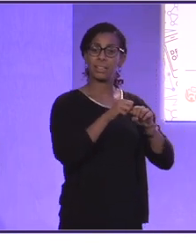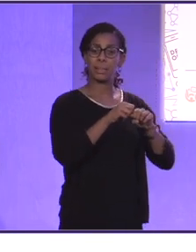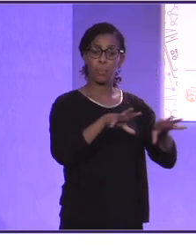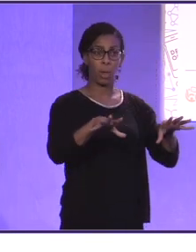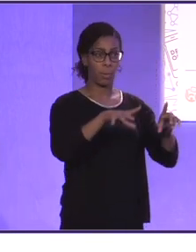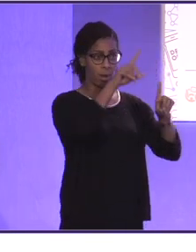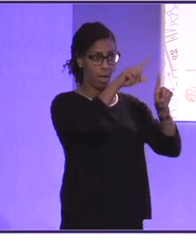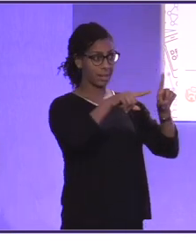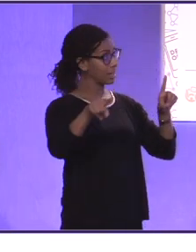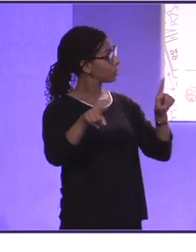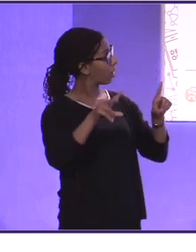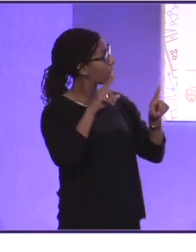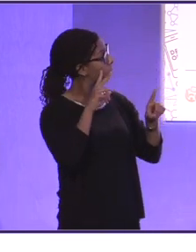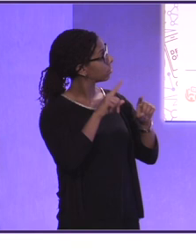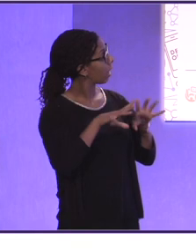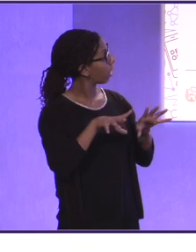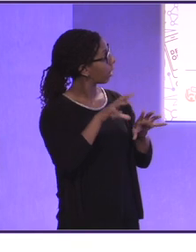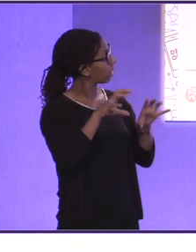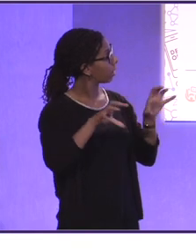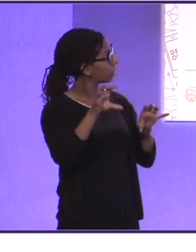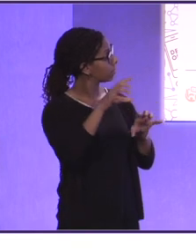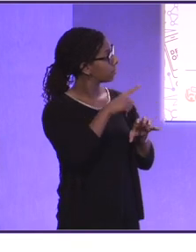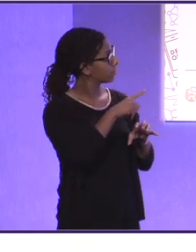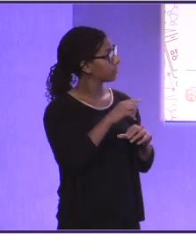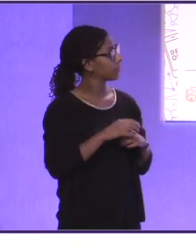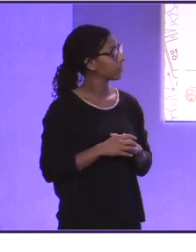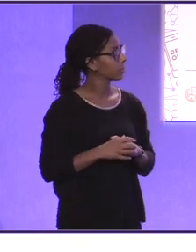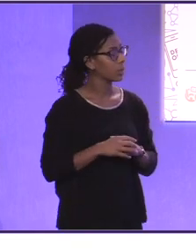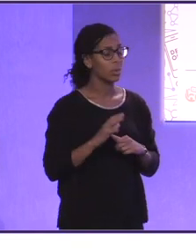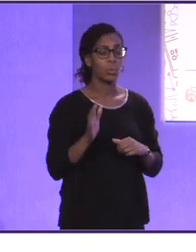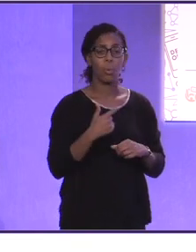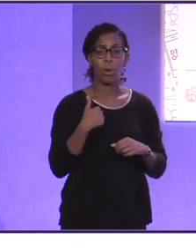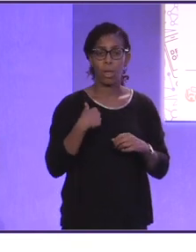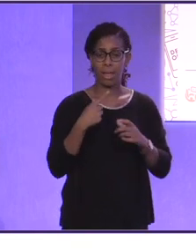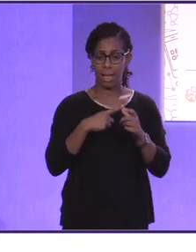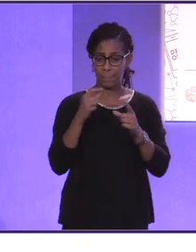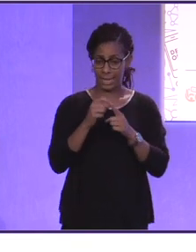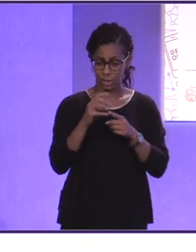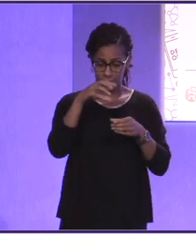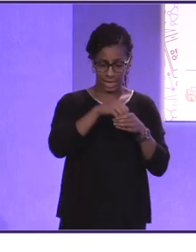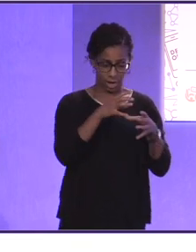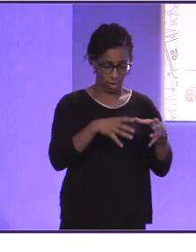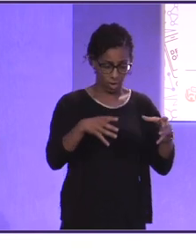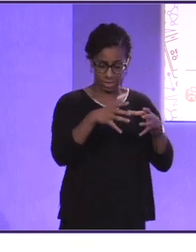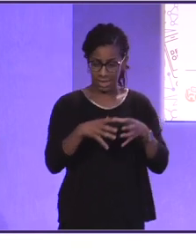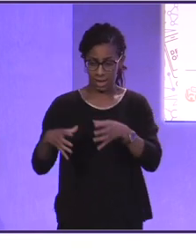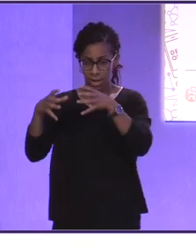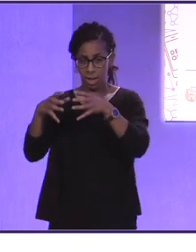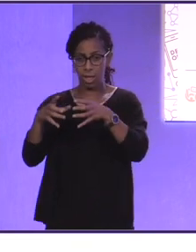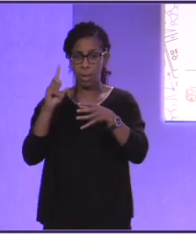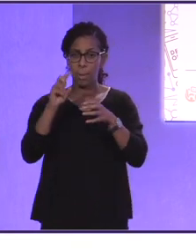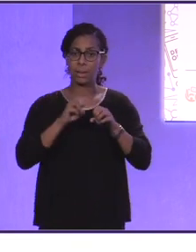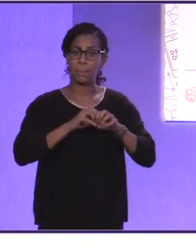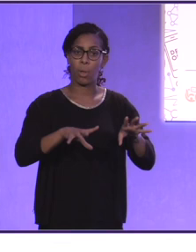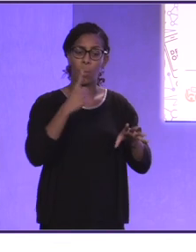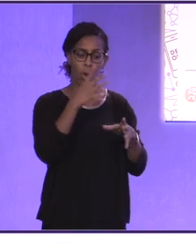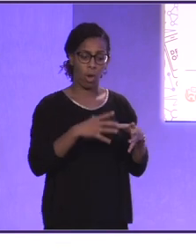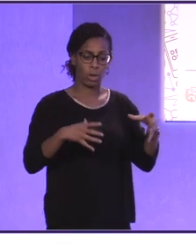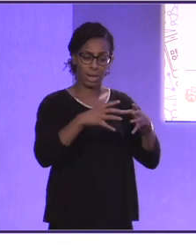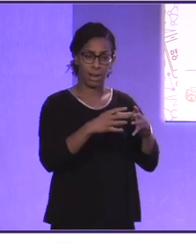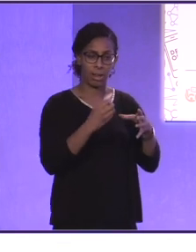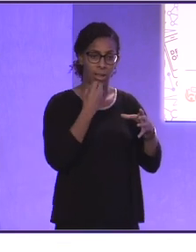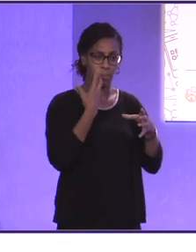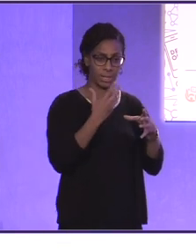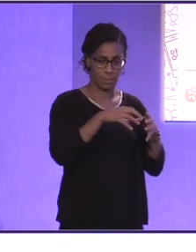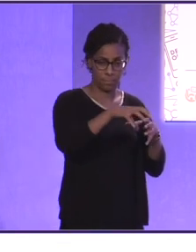We had all our applications containerized, but they were deployed one container per VM. So that's to scale out any